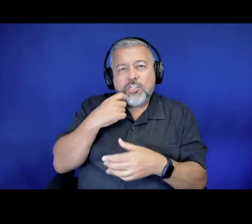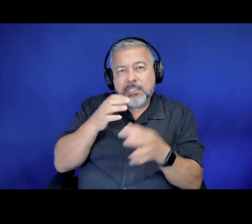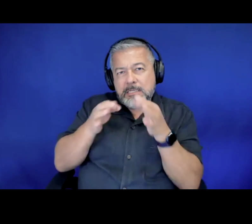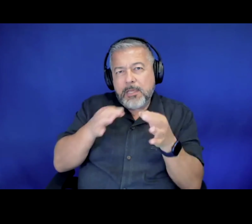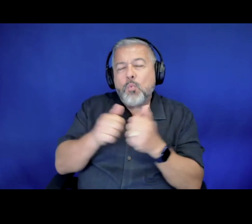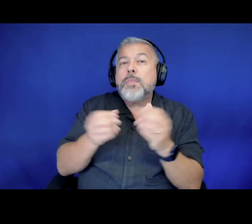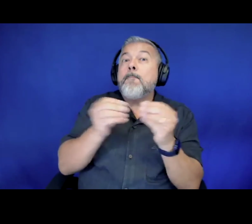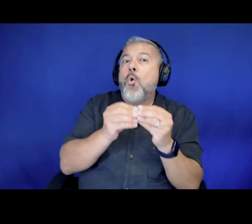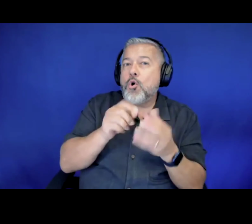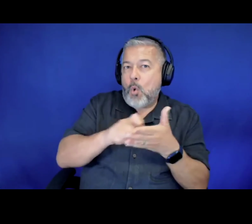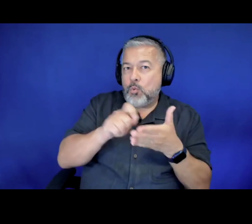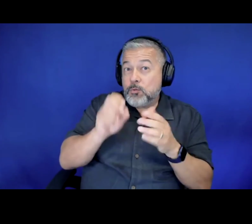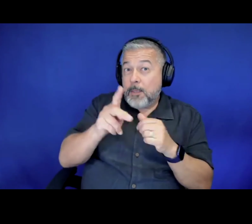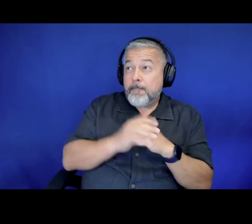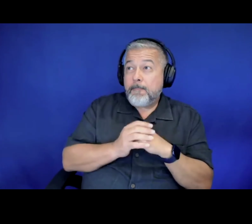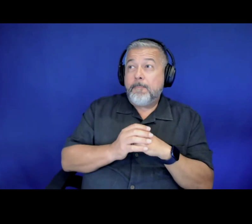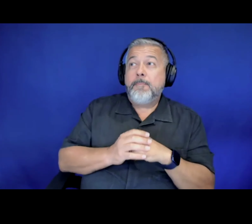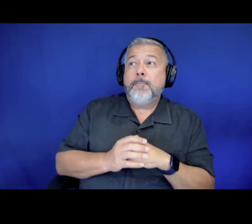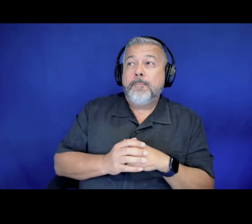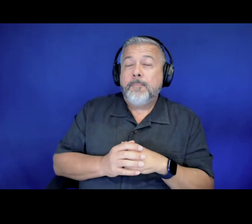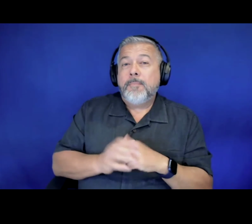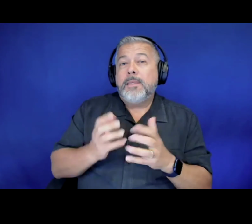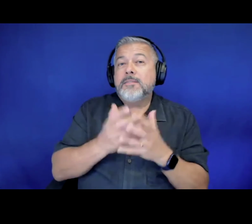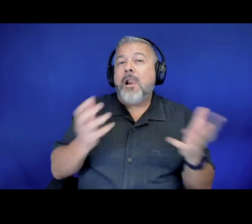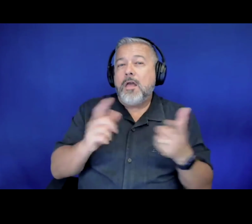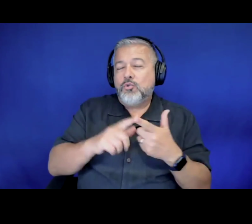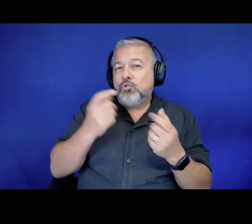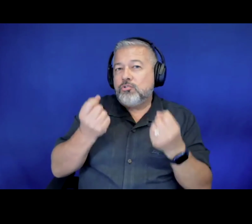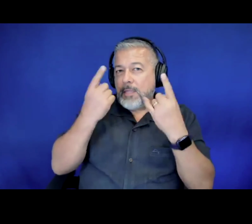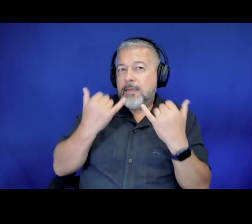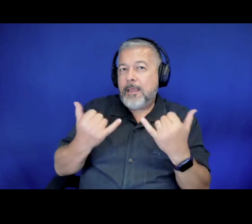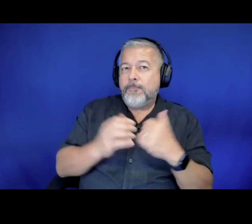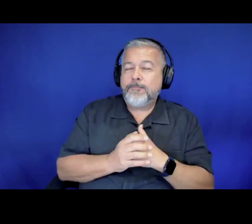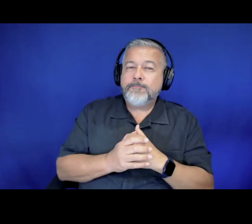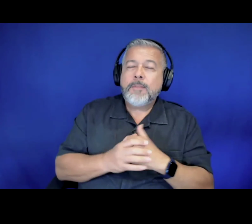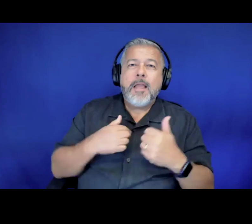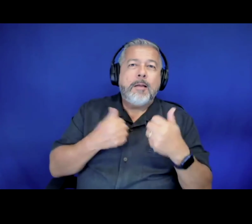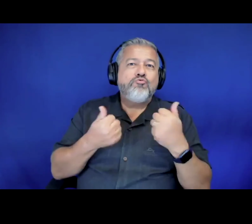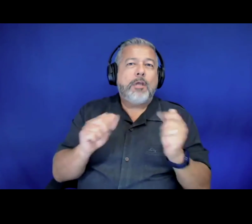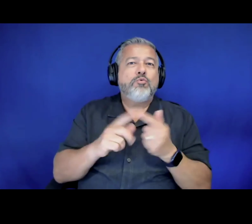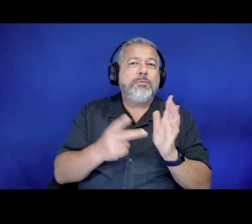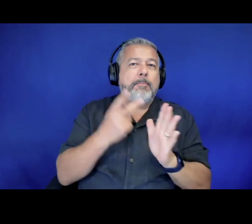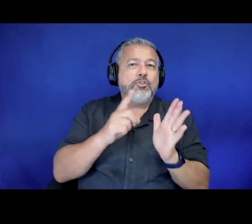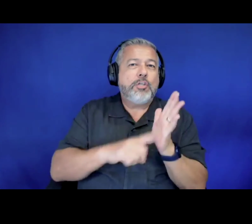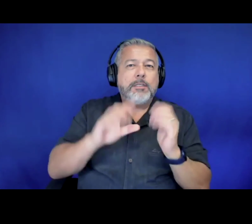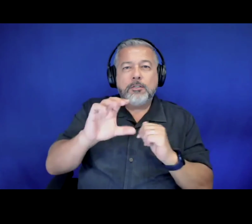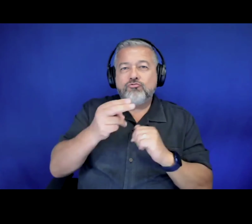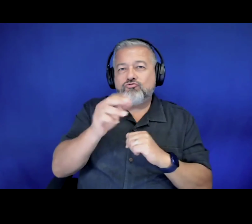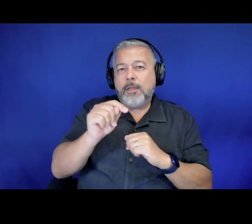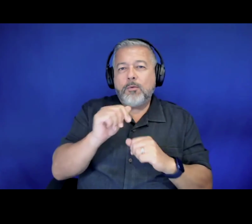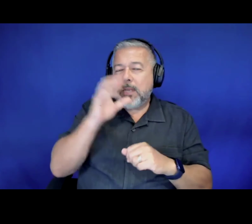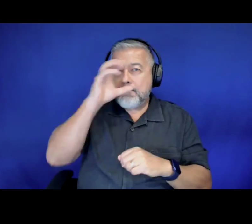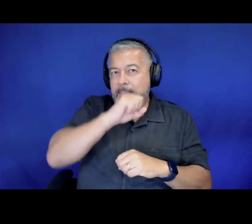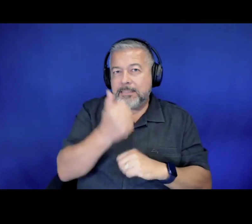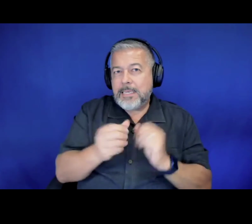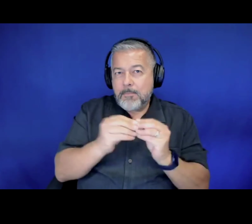more notes. It's a lot to take in. Yes, I'm just trying to double check the chat that we didn't miss any other